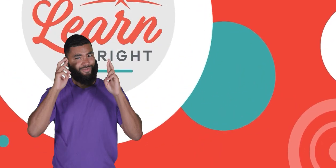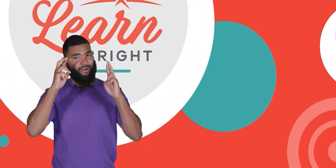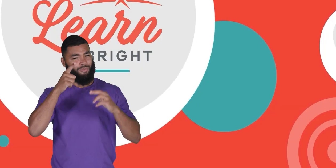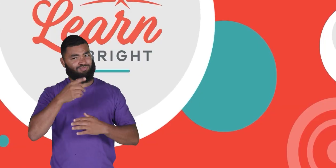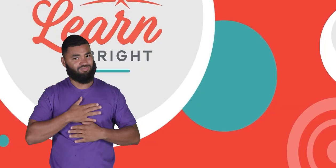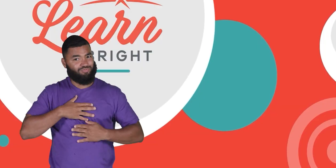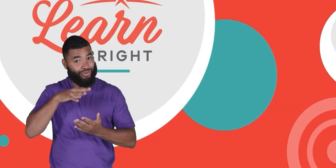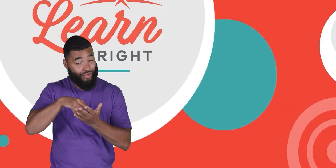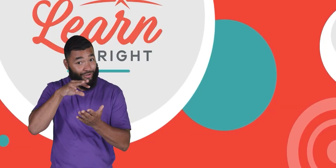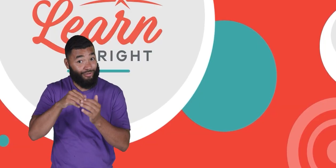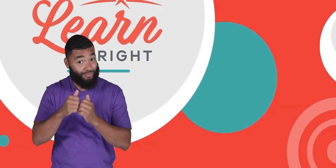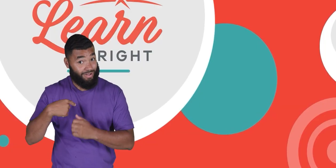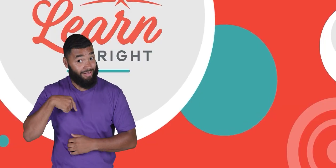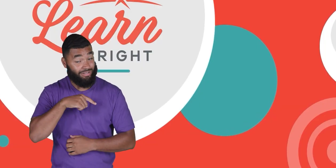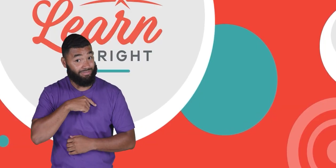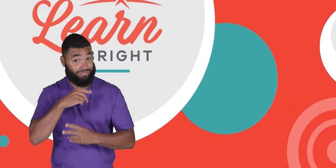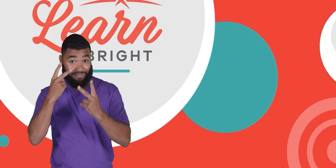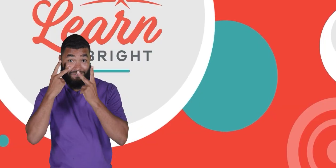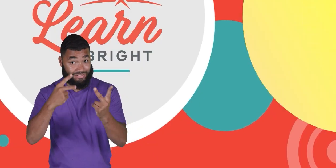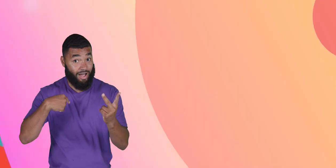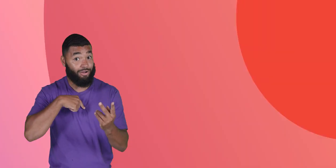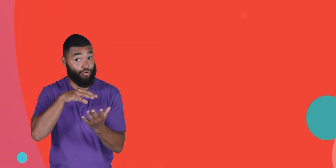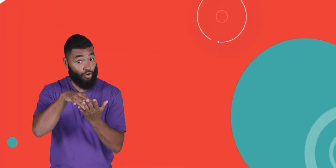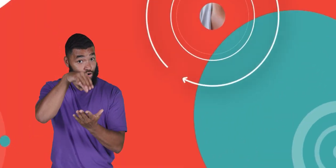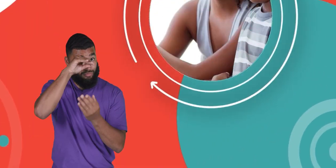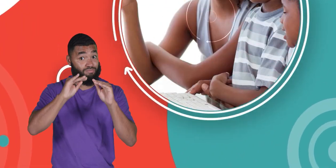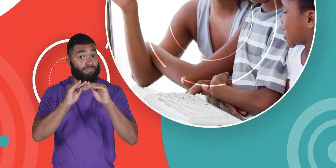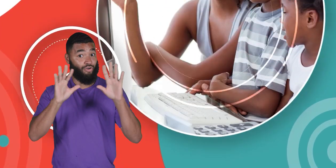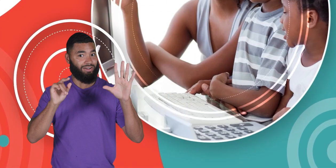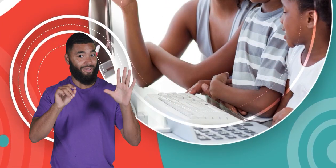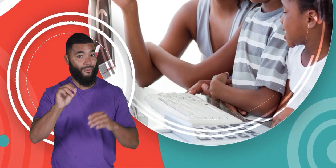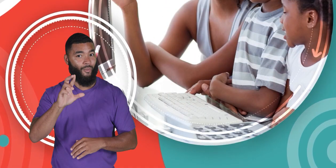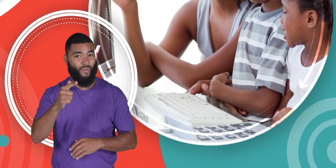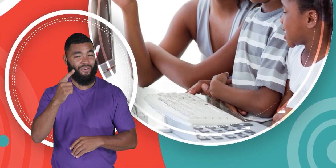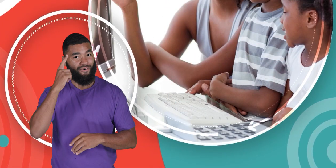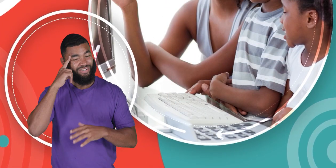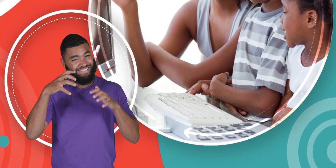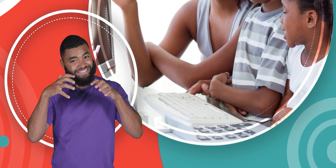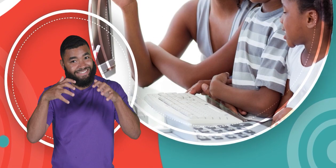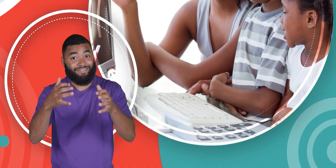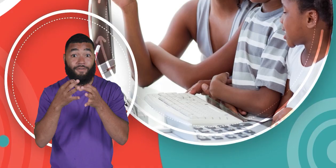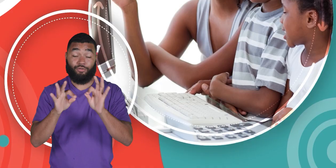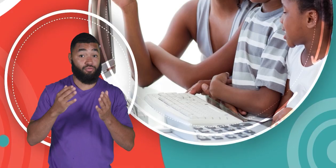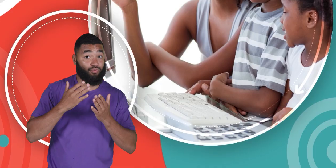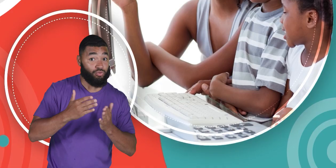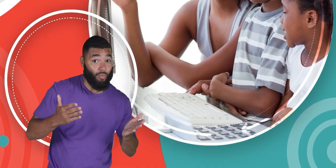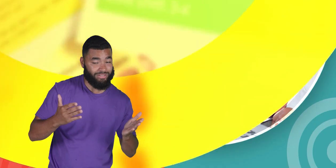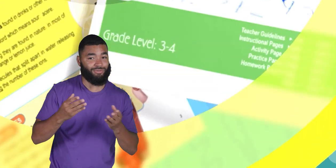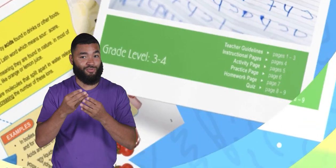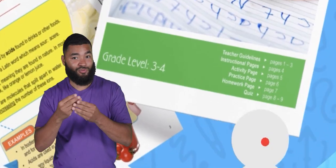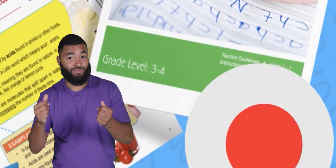Hope you had fun learning with us. Visit us at learnbright.org For thousands of free